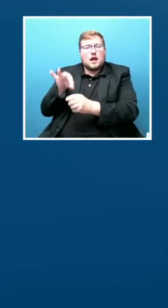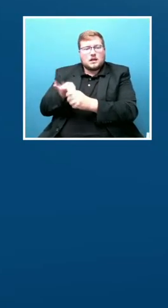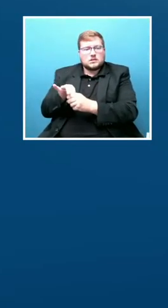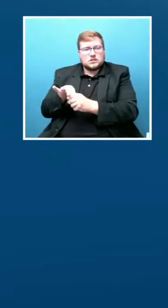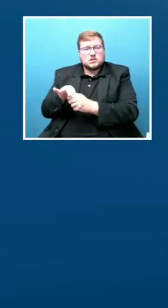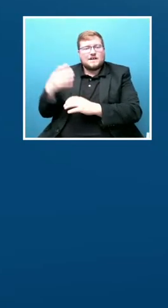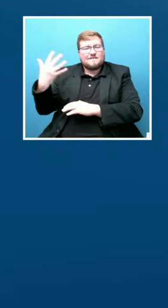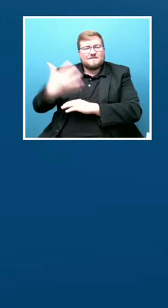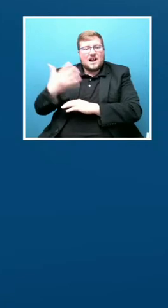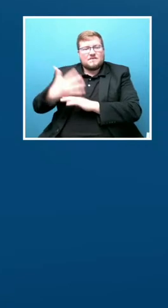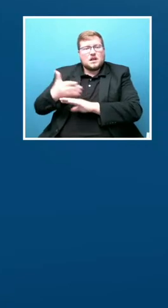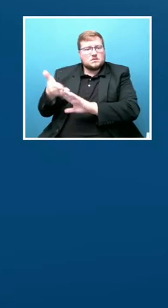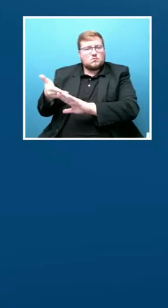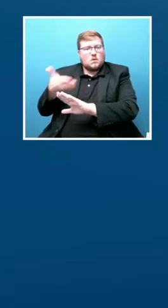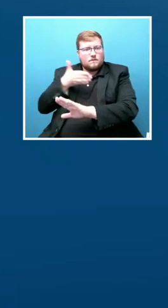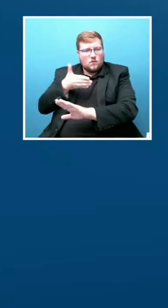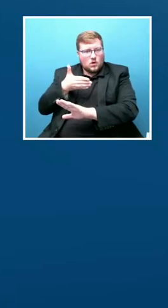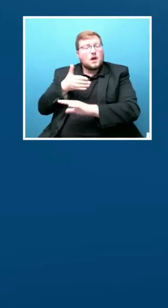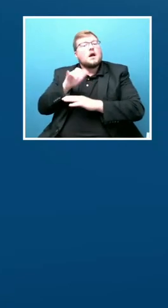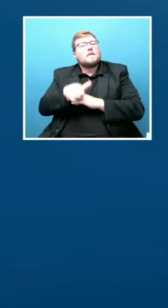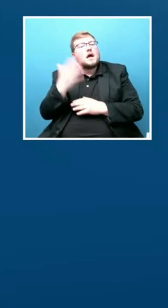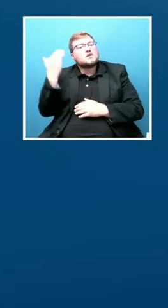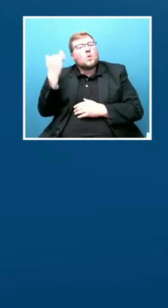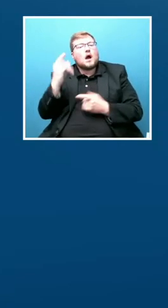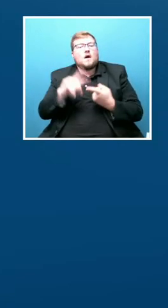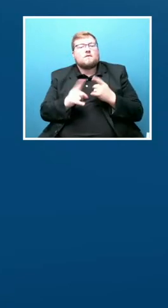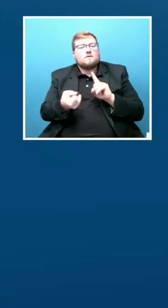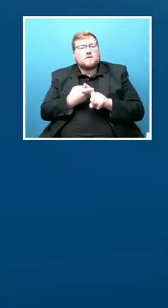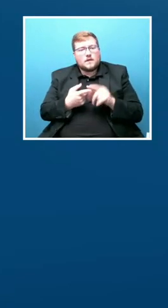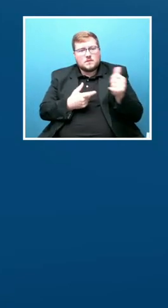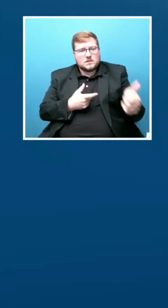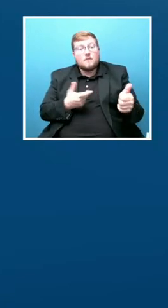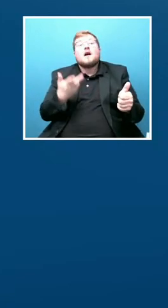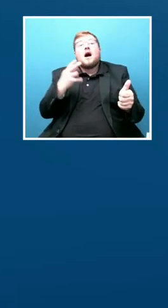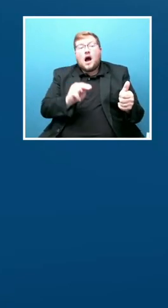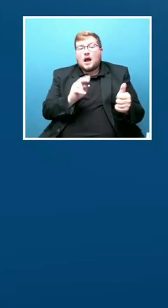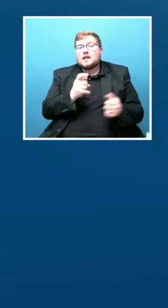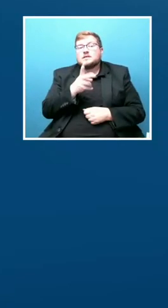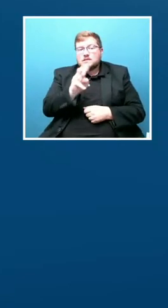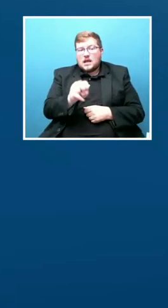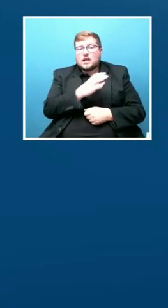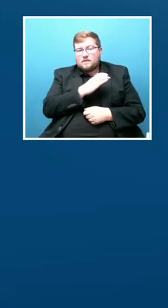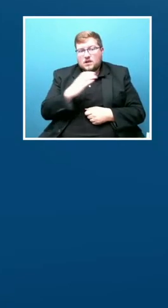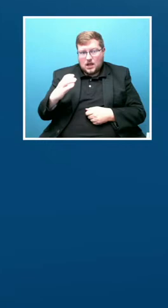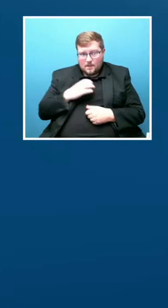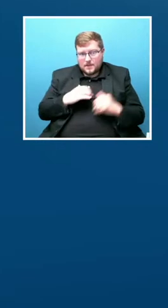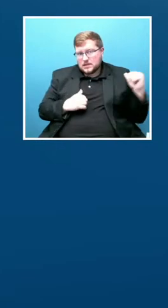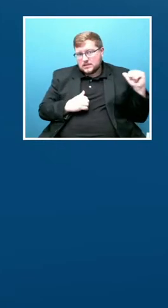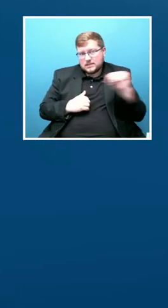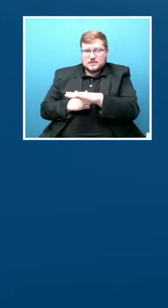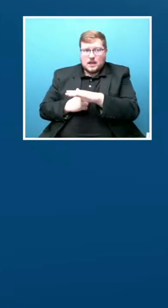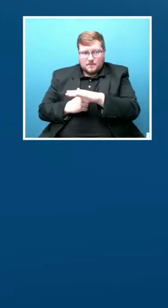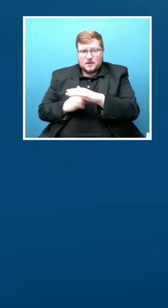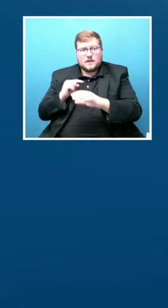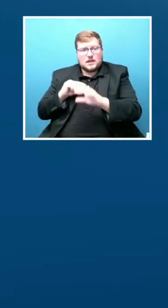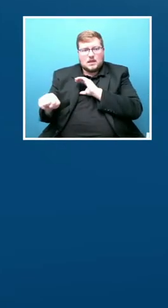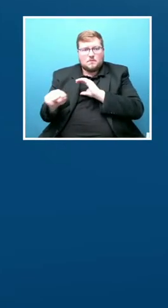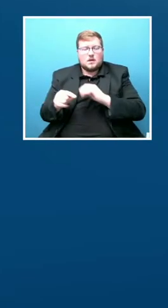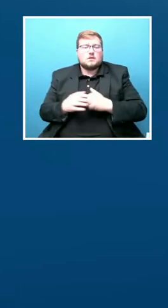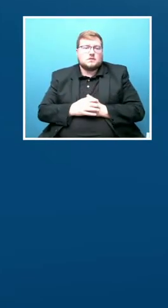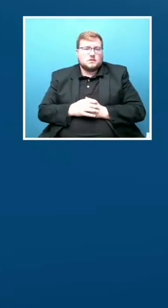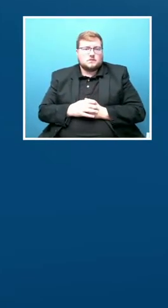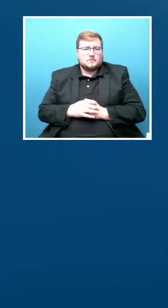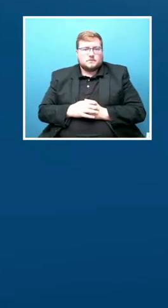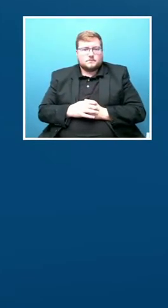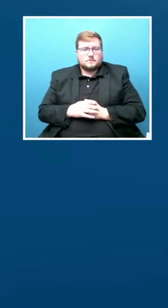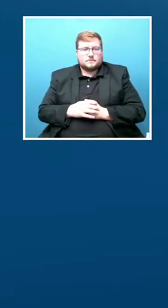5 days before, and that's because a friend of mine was on the executive committee and forwarded me the email.